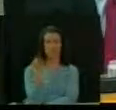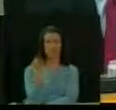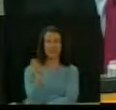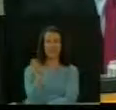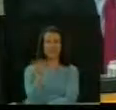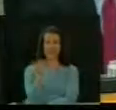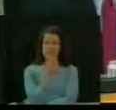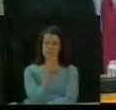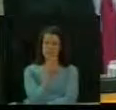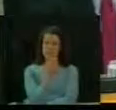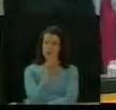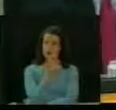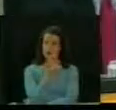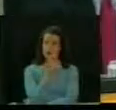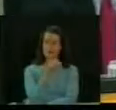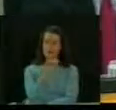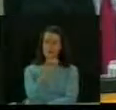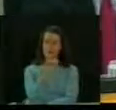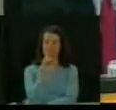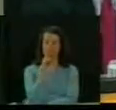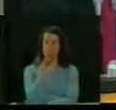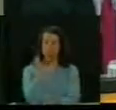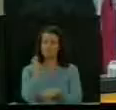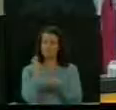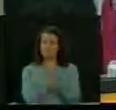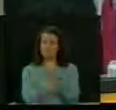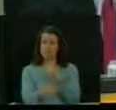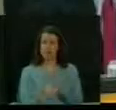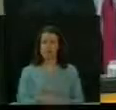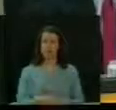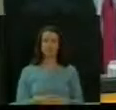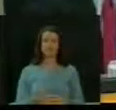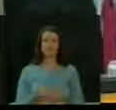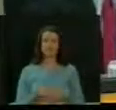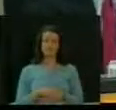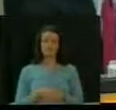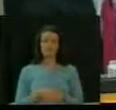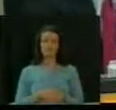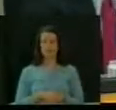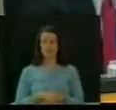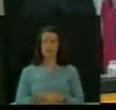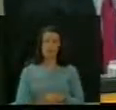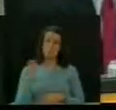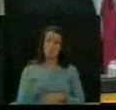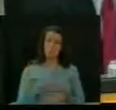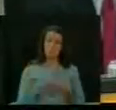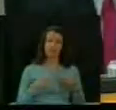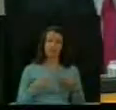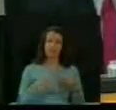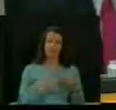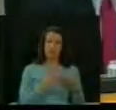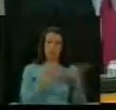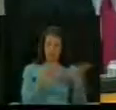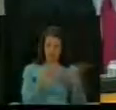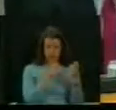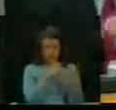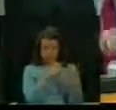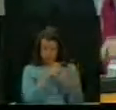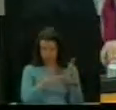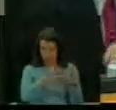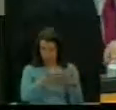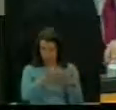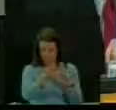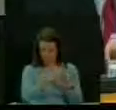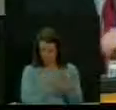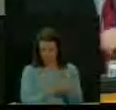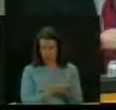Okay. We had 13 ayes and 6 noes. Motion passed. Back